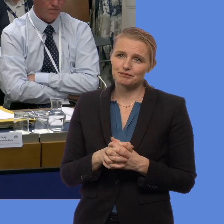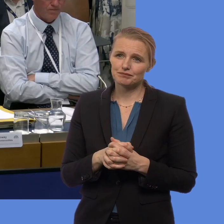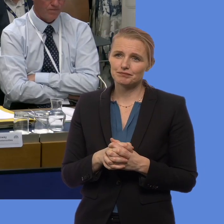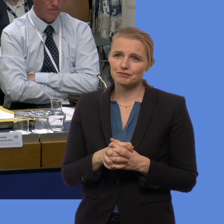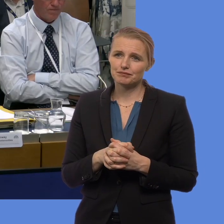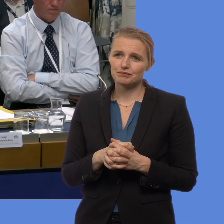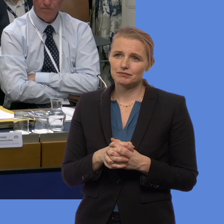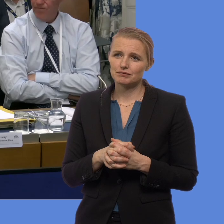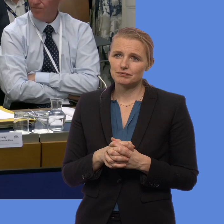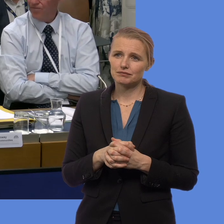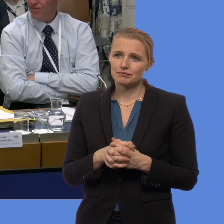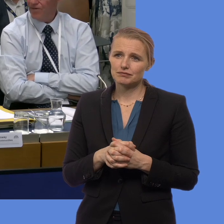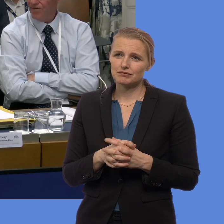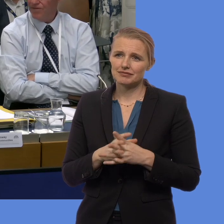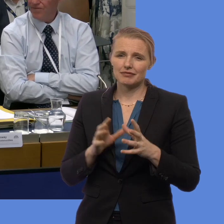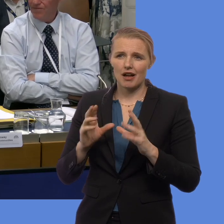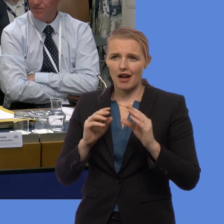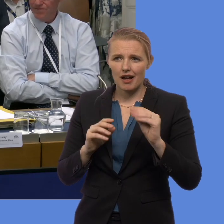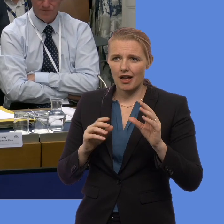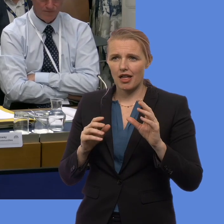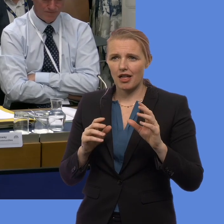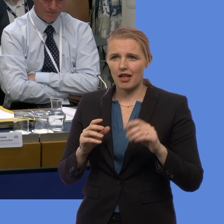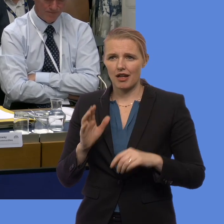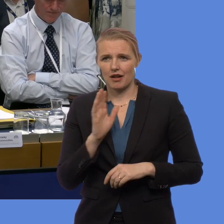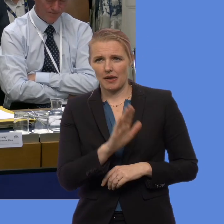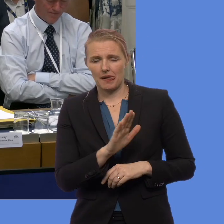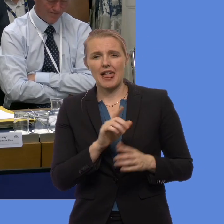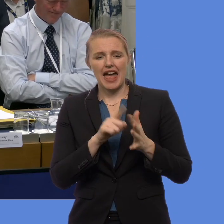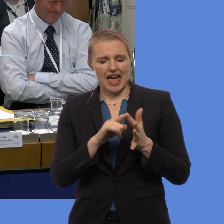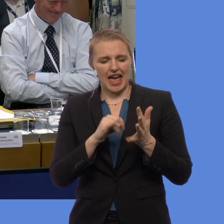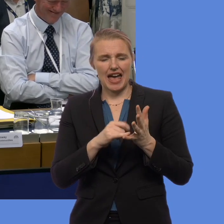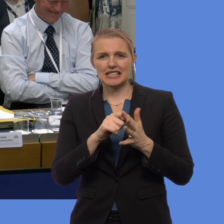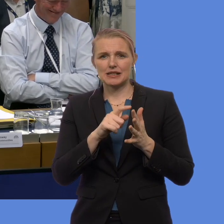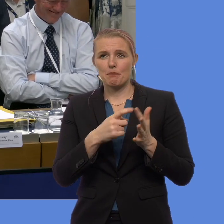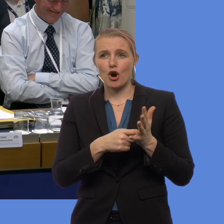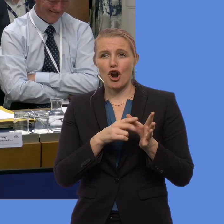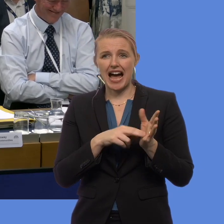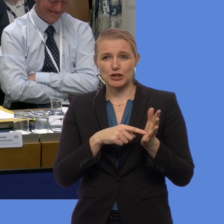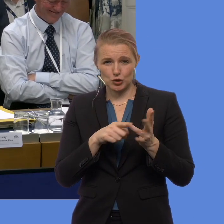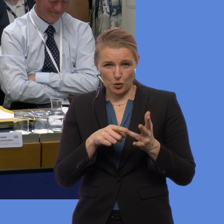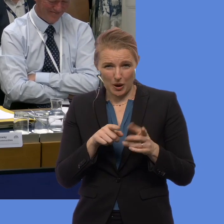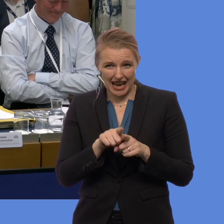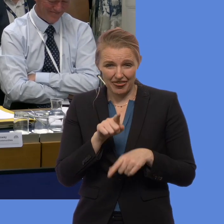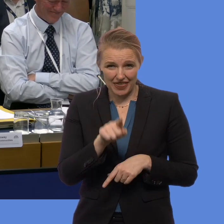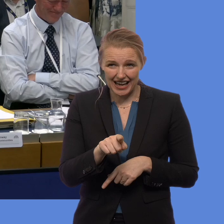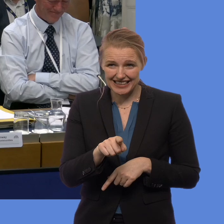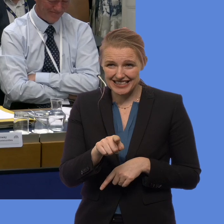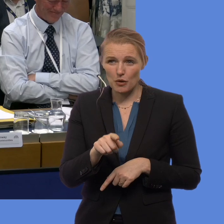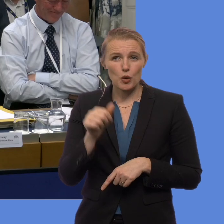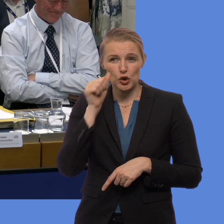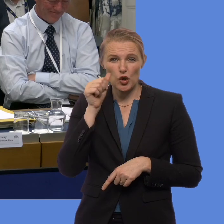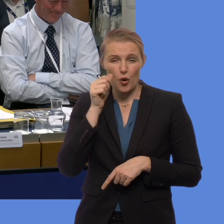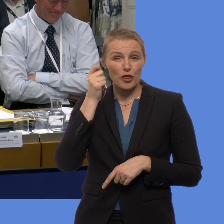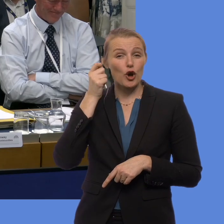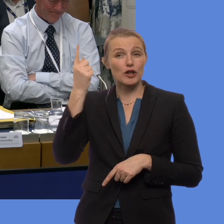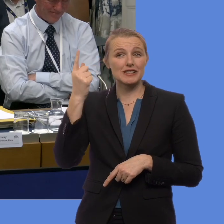language I did know a throughout the lady. world. I knew a lady once who was fluent in Esperanto. It's just there not we go. mythical. Yeah, There yeah. is. It was there. Yeah, but the concept of that